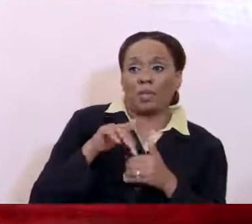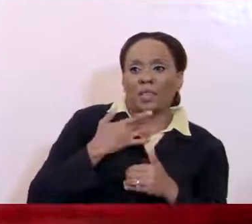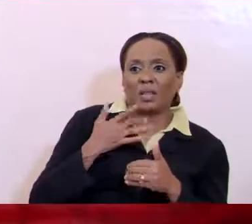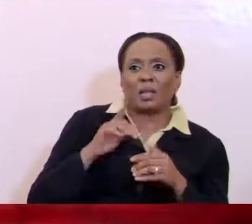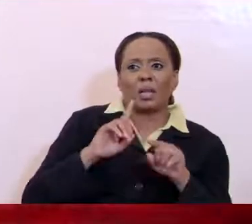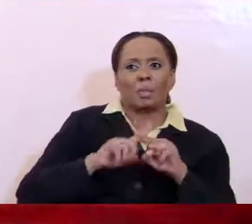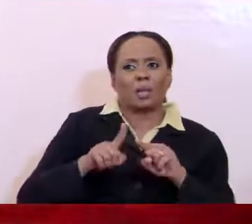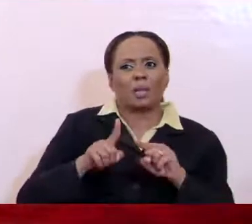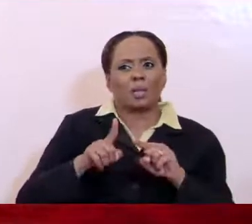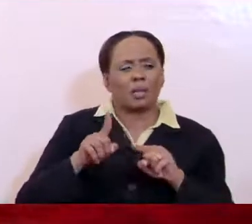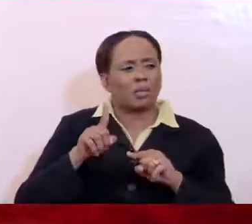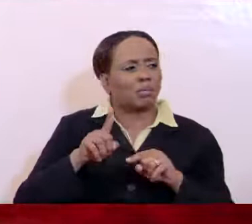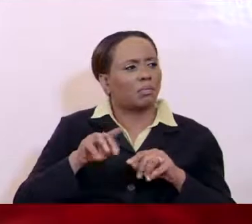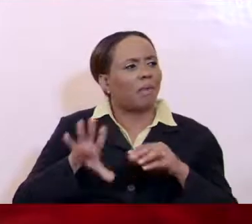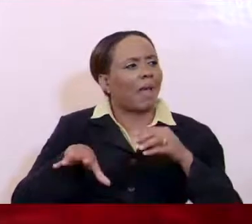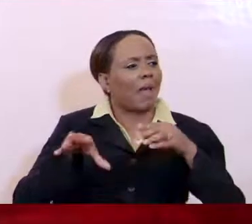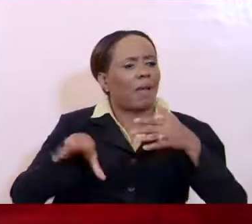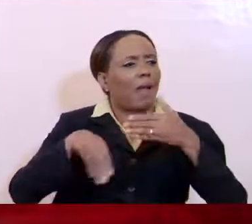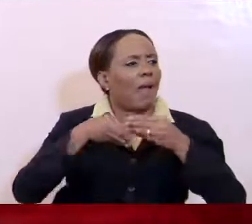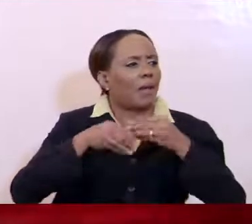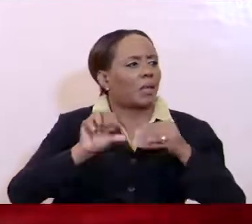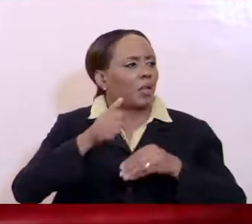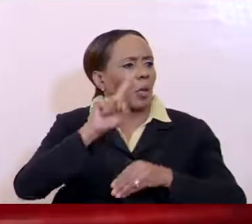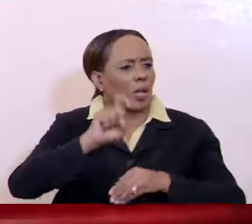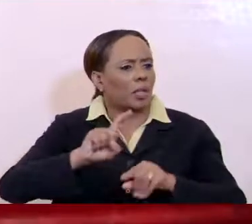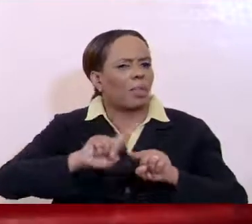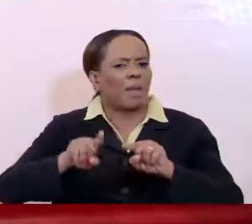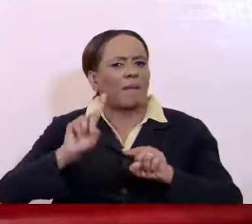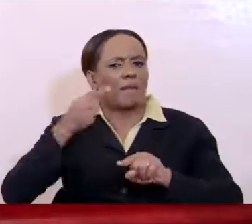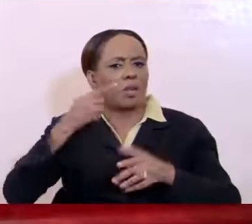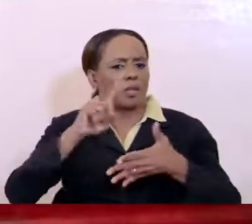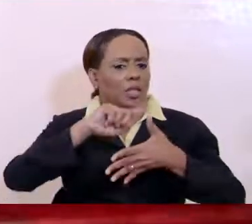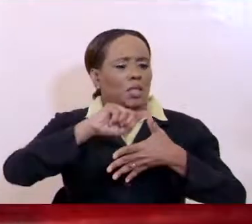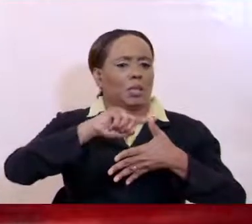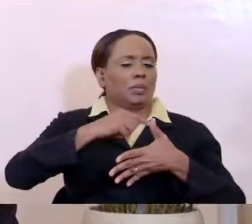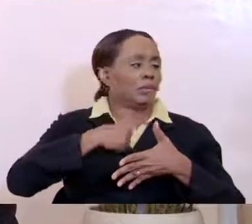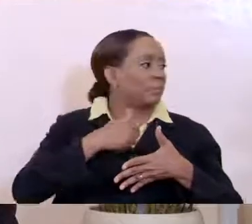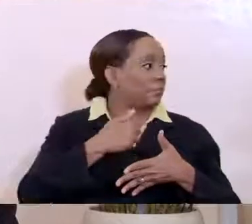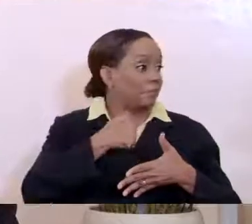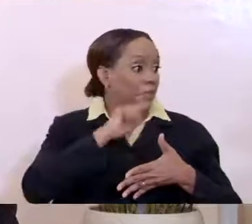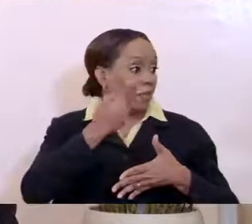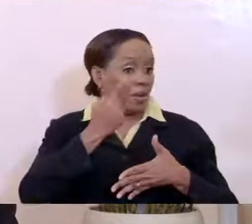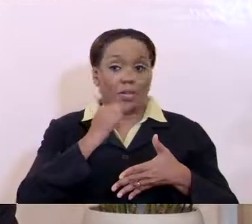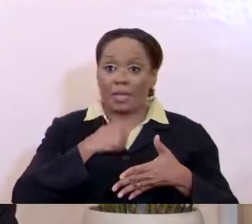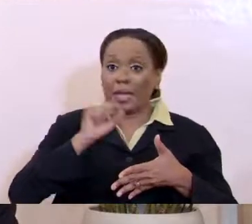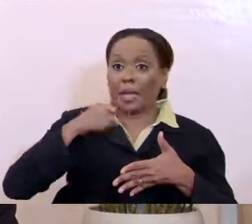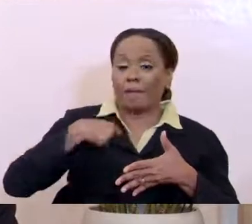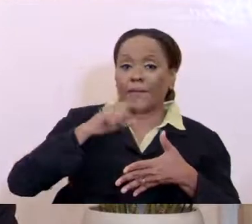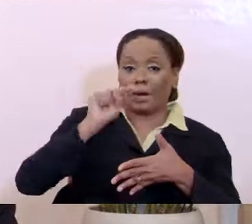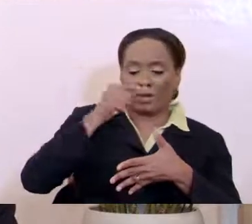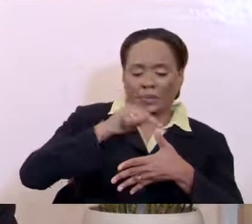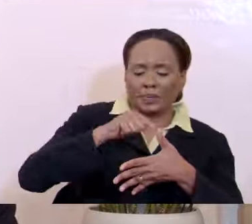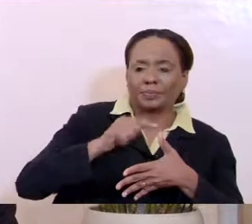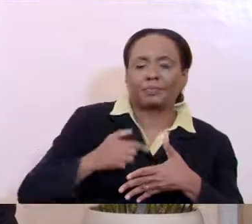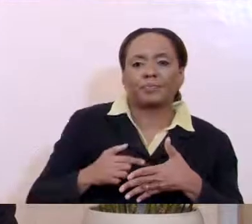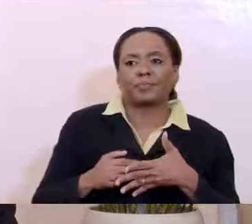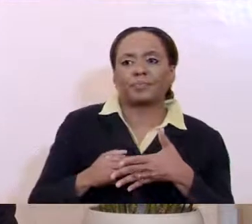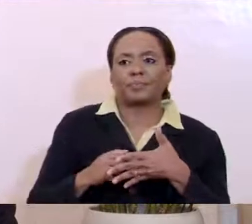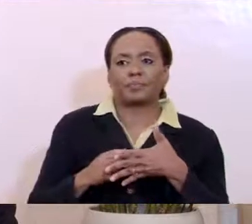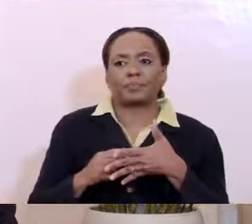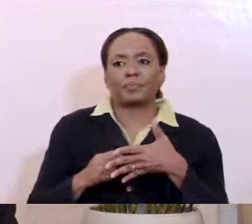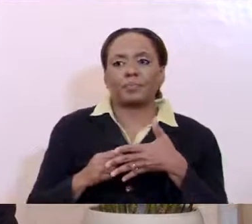question for Dr. Bess after that one as well. Well, if I can go first, how